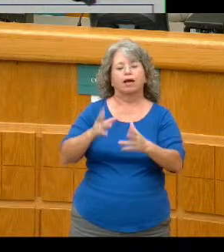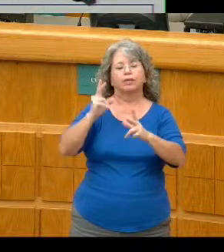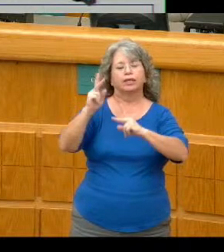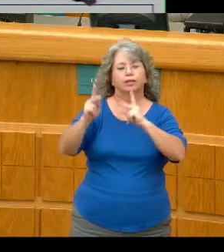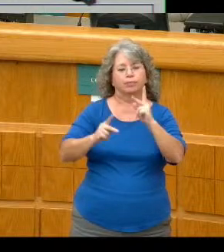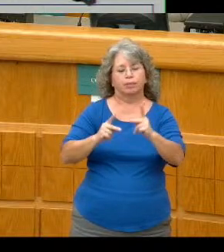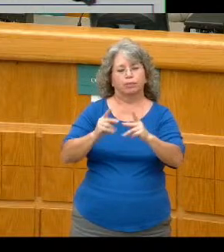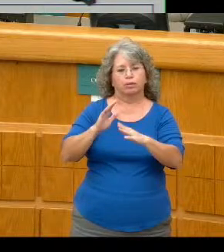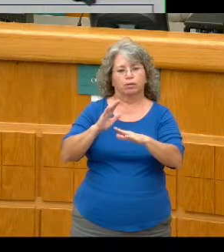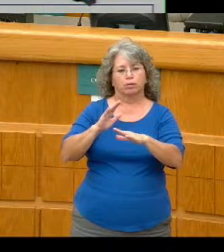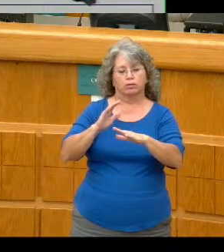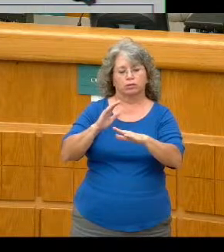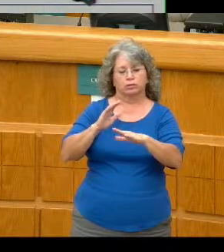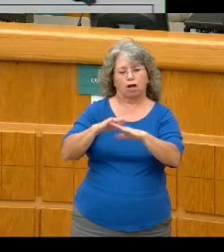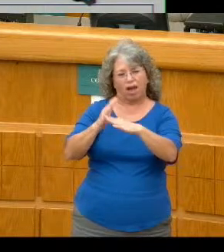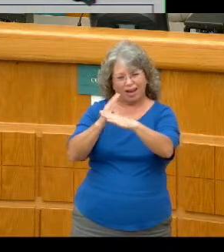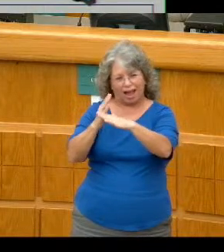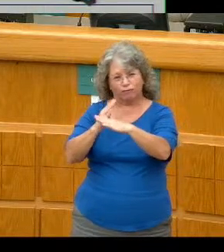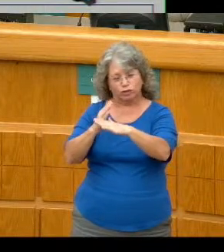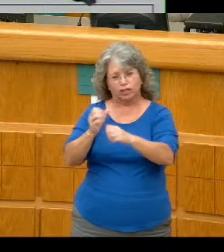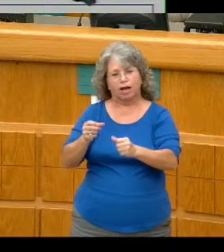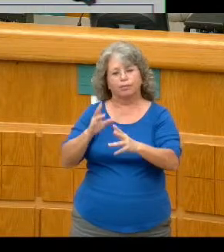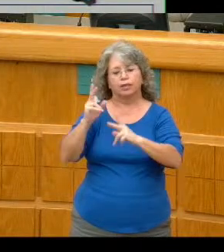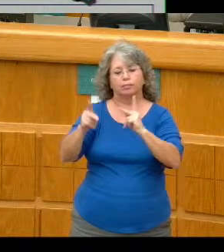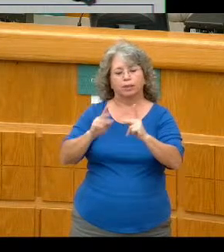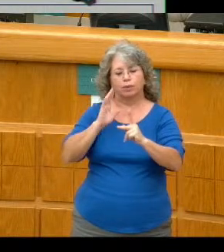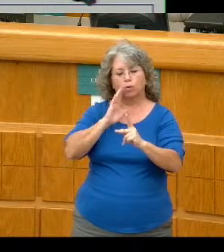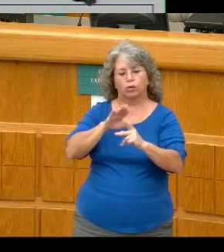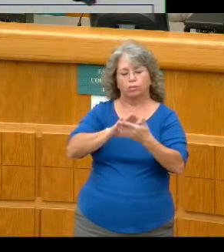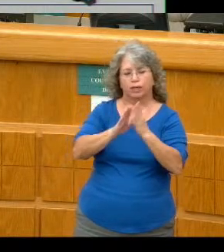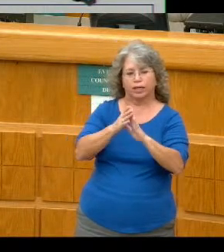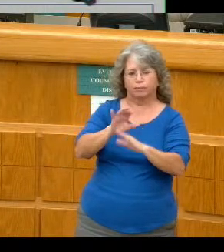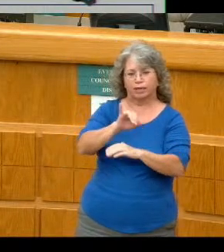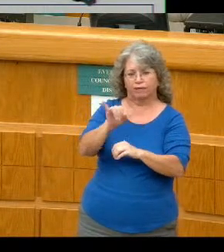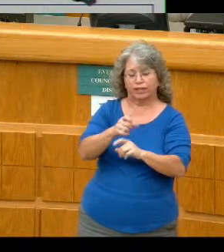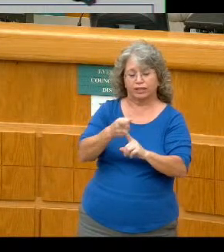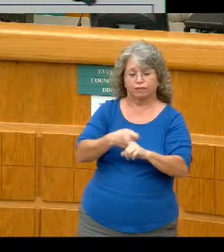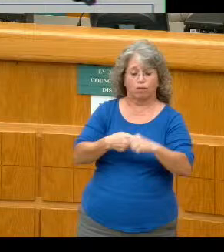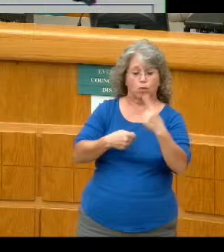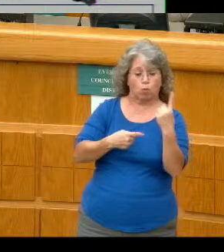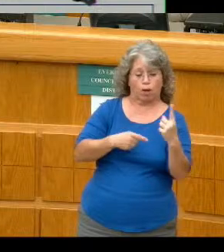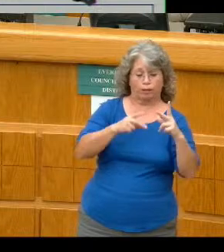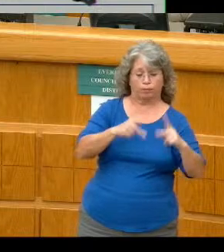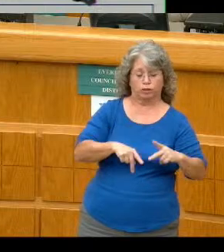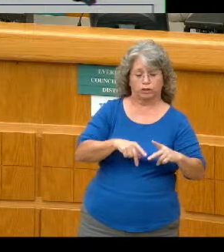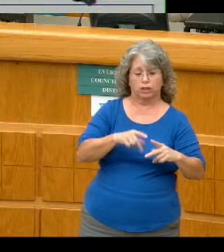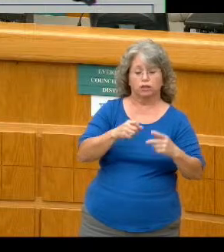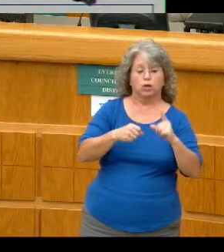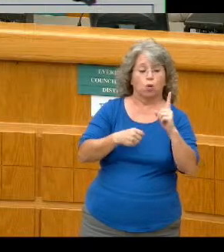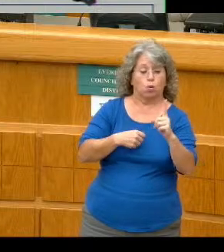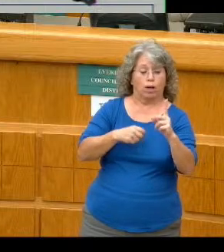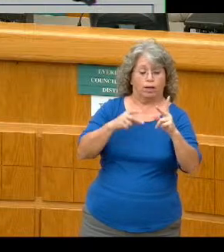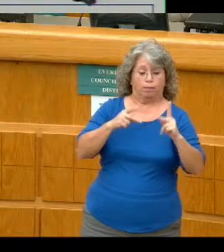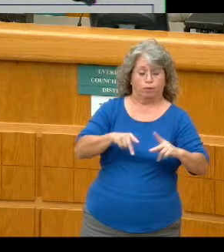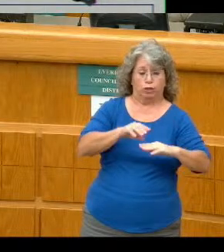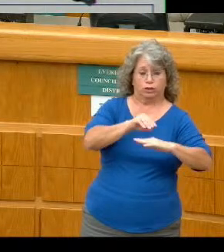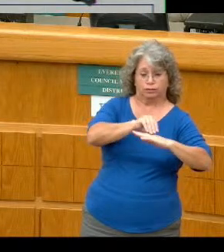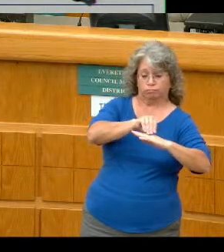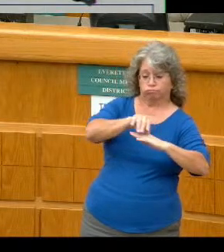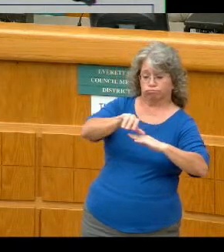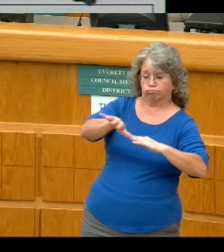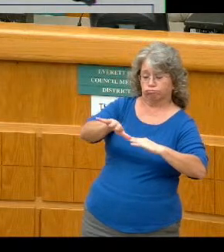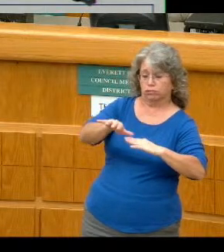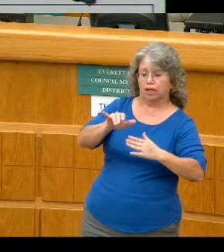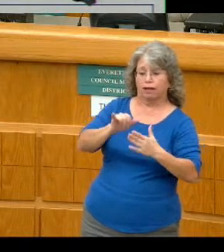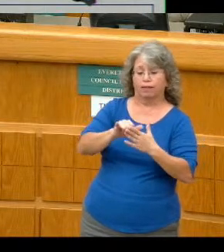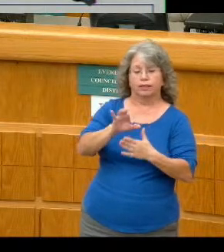rate. This is how many people on average get infected from a carrier. And so when we have 0.9, what that means is that